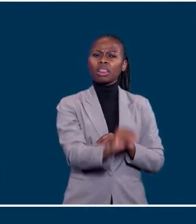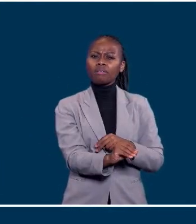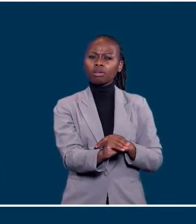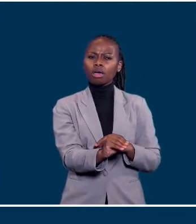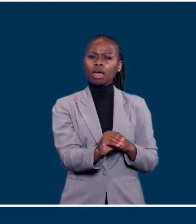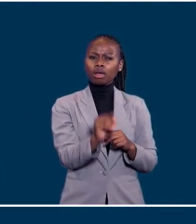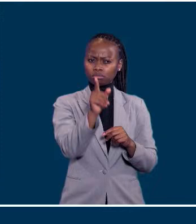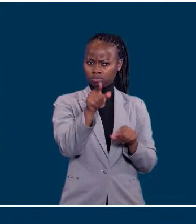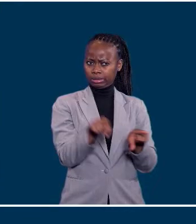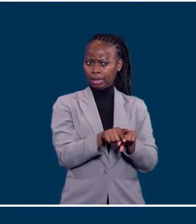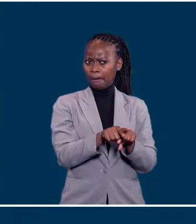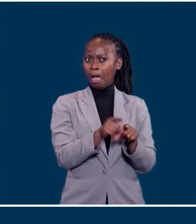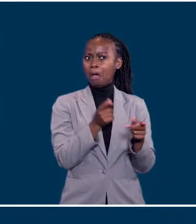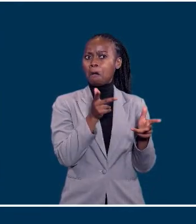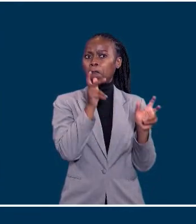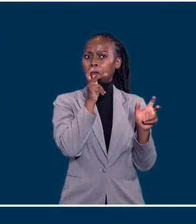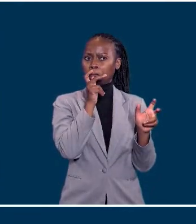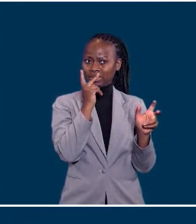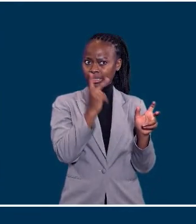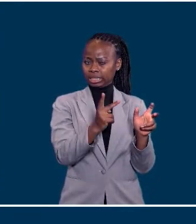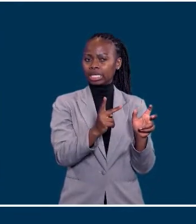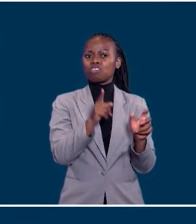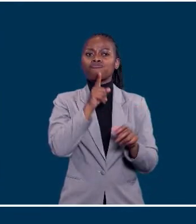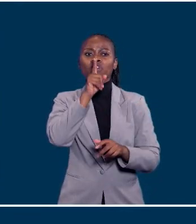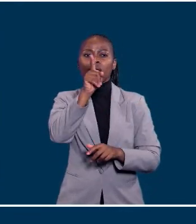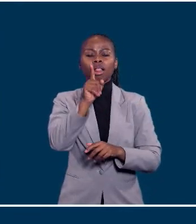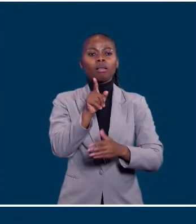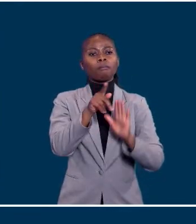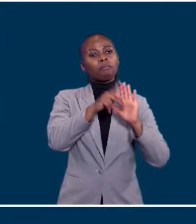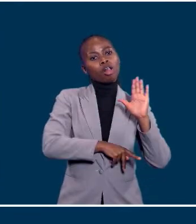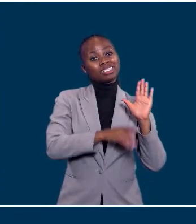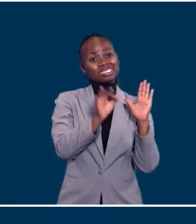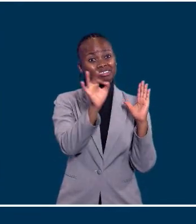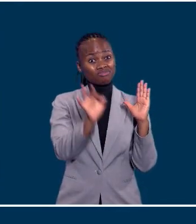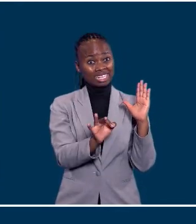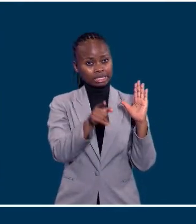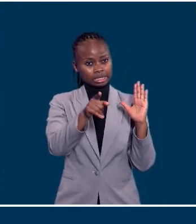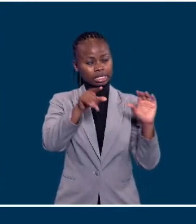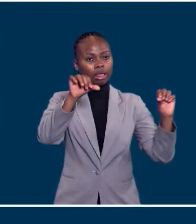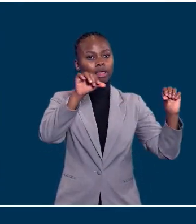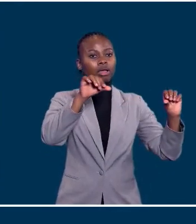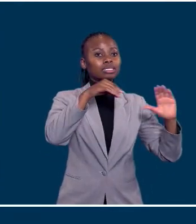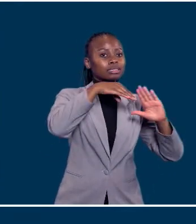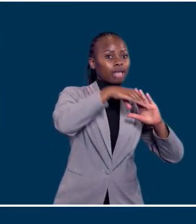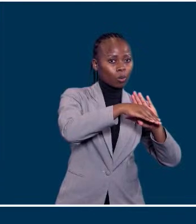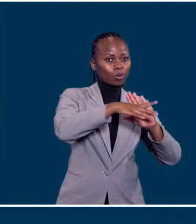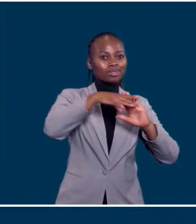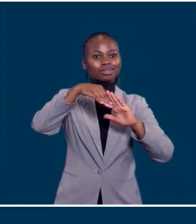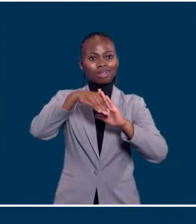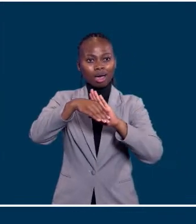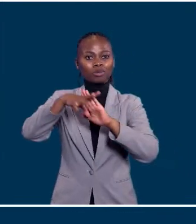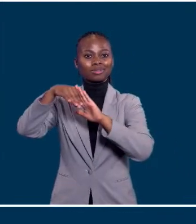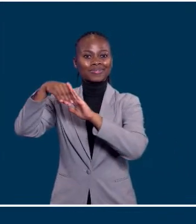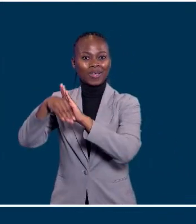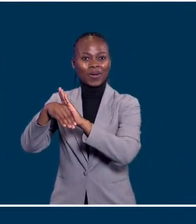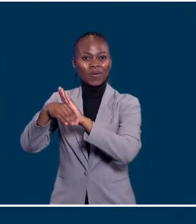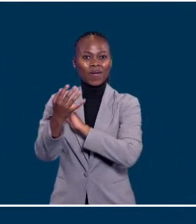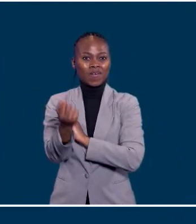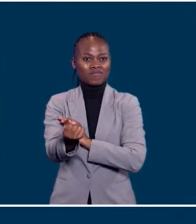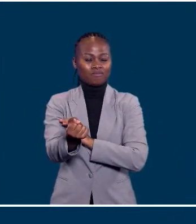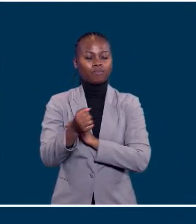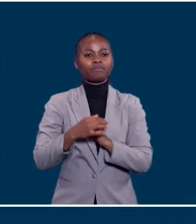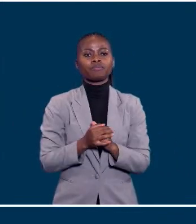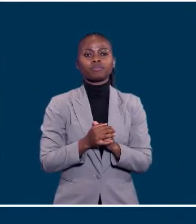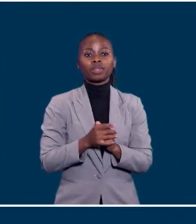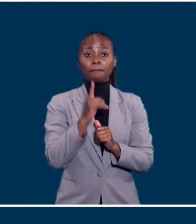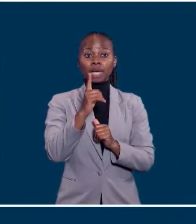see that the real policy rate has also fallen there. But measuring this real policy